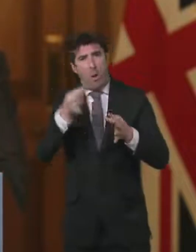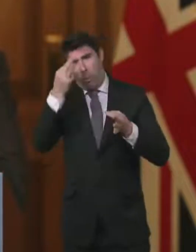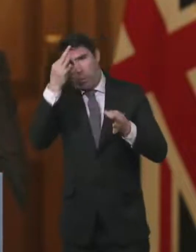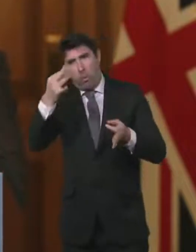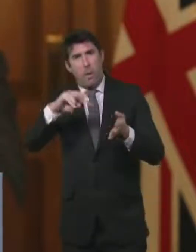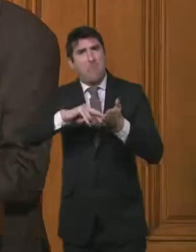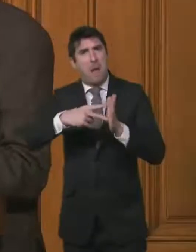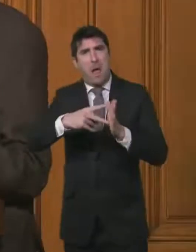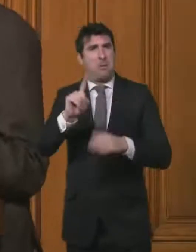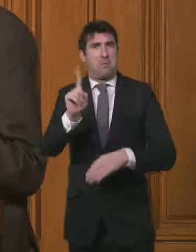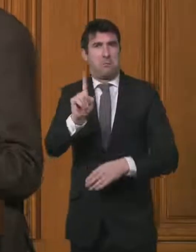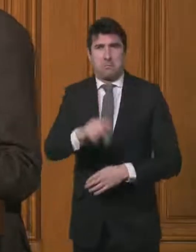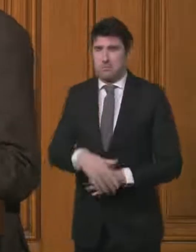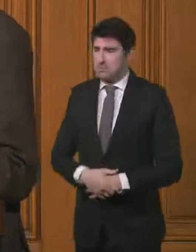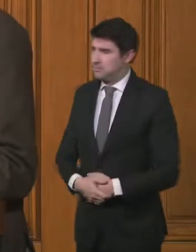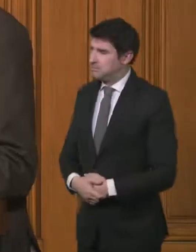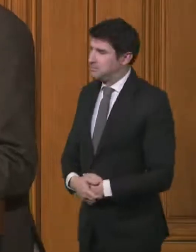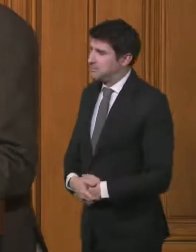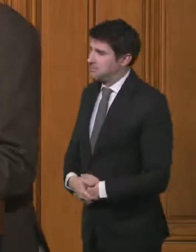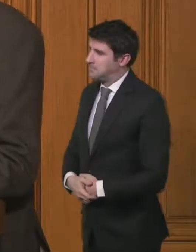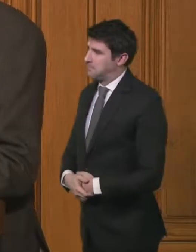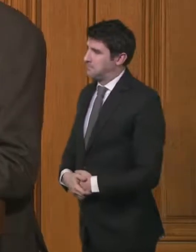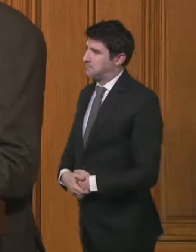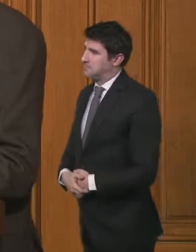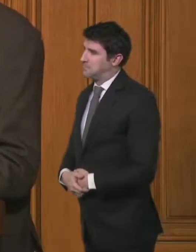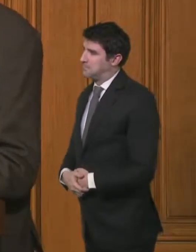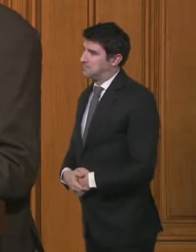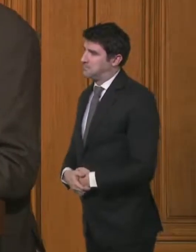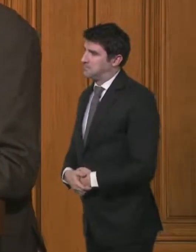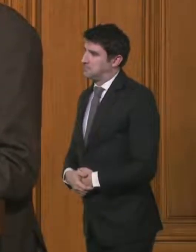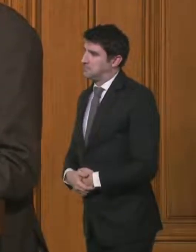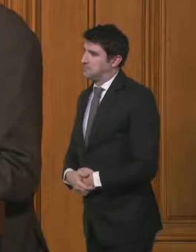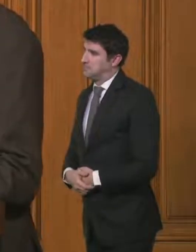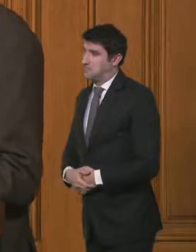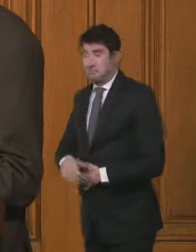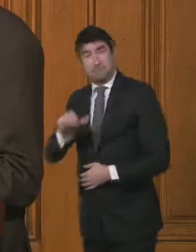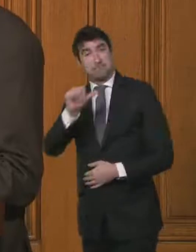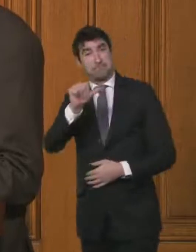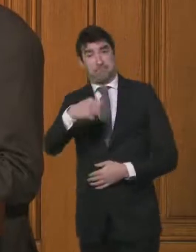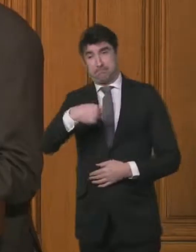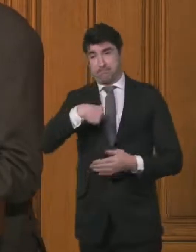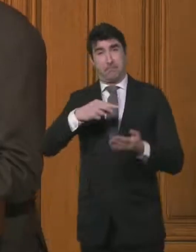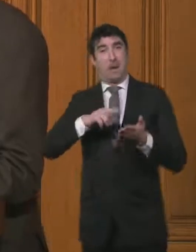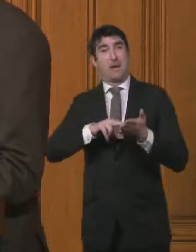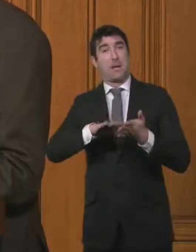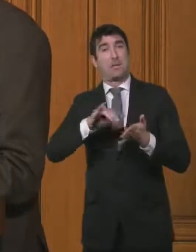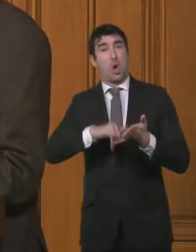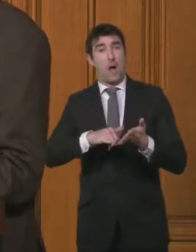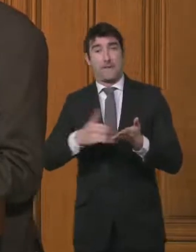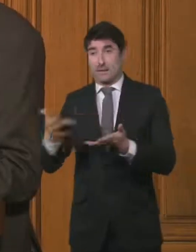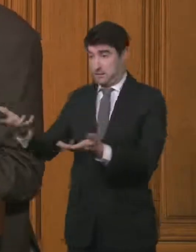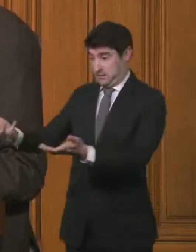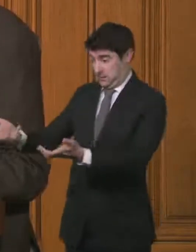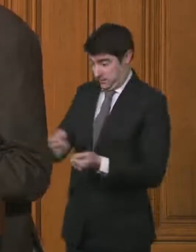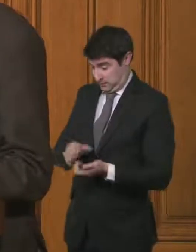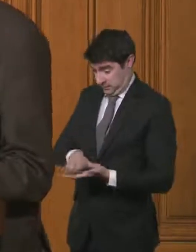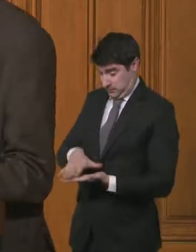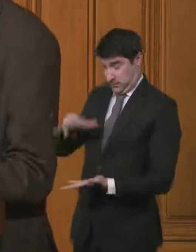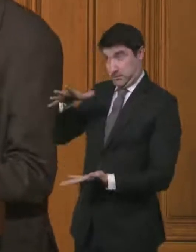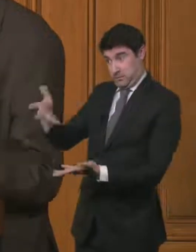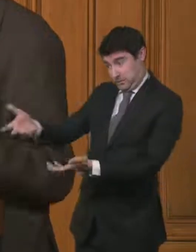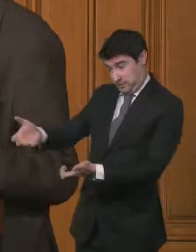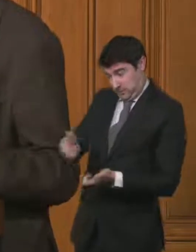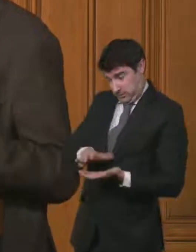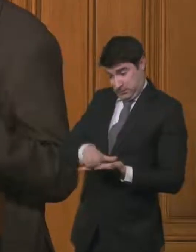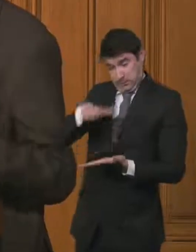NHS to roll things out as quickly as possible. We need the supplies to come through from manufacturers, and maybe JVT could say